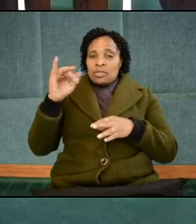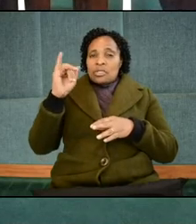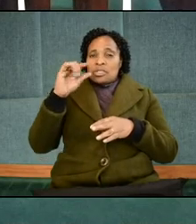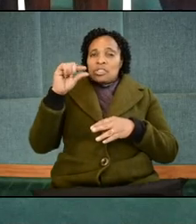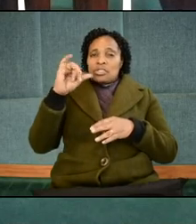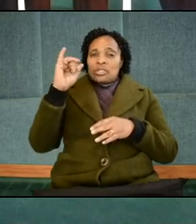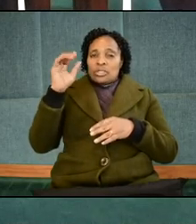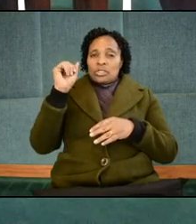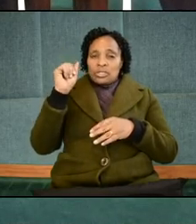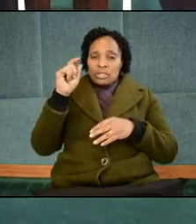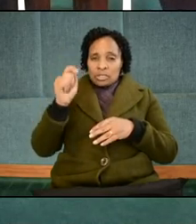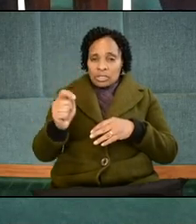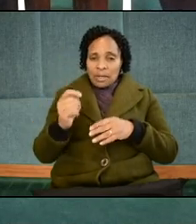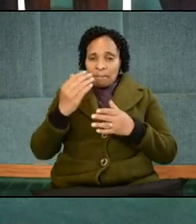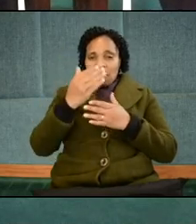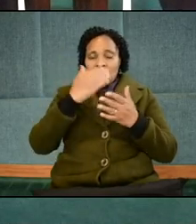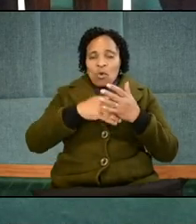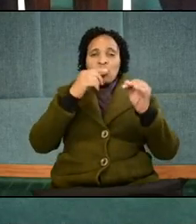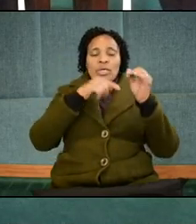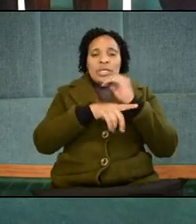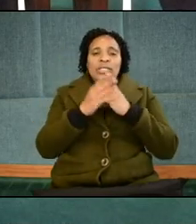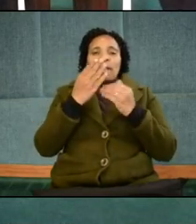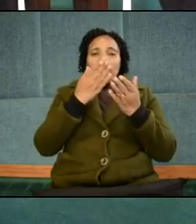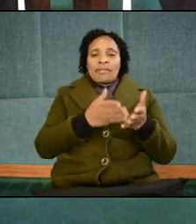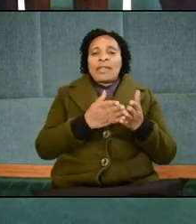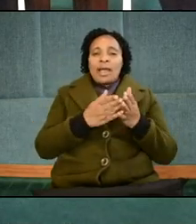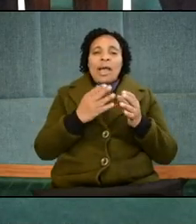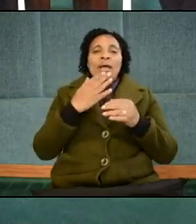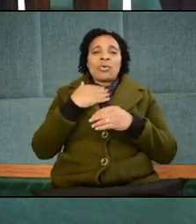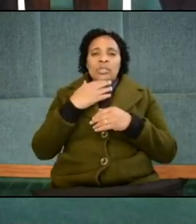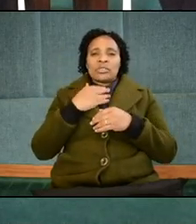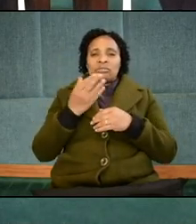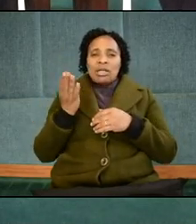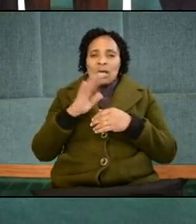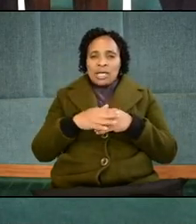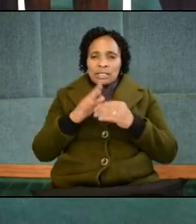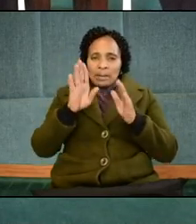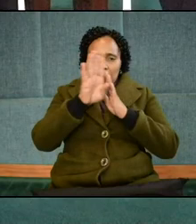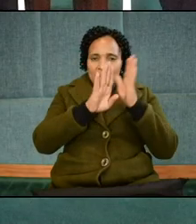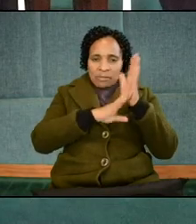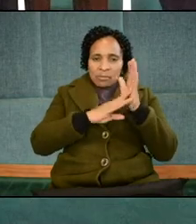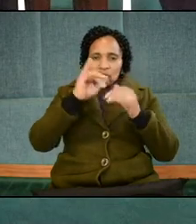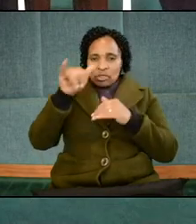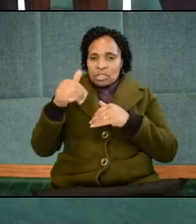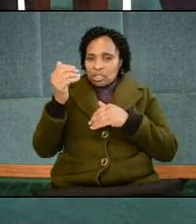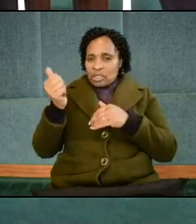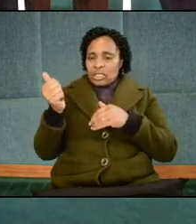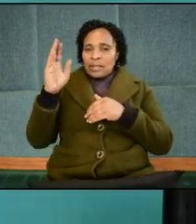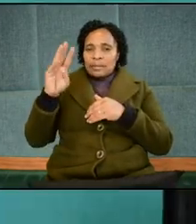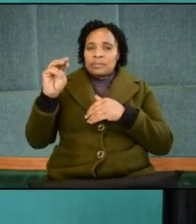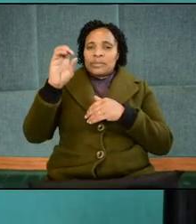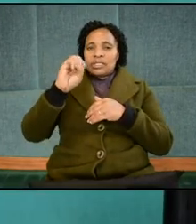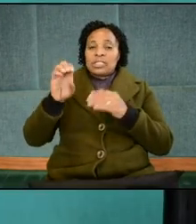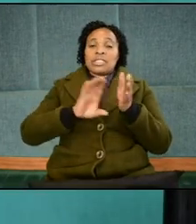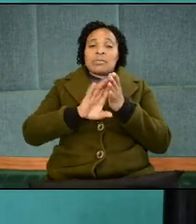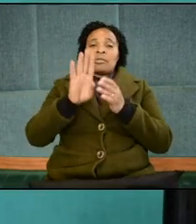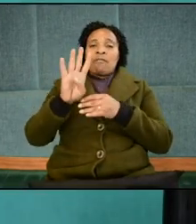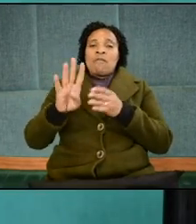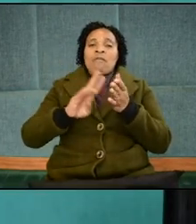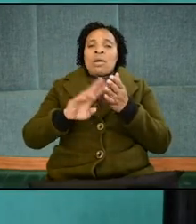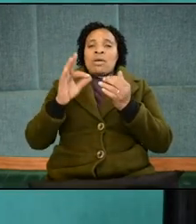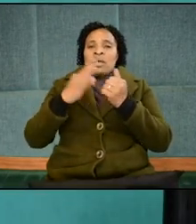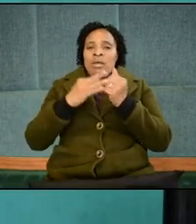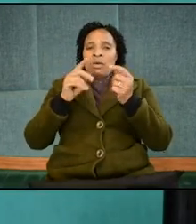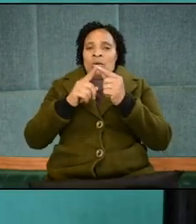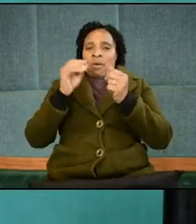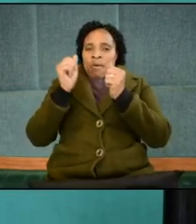lesson. But before we get there, I'd like us to turn our Bibles to the book of James. James chapter 4, verse 8